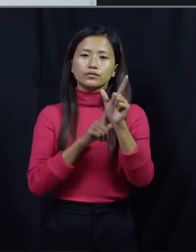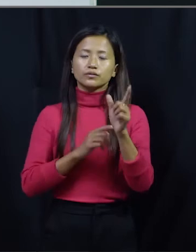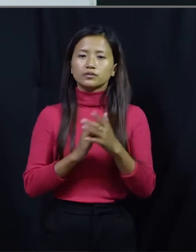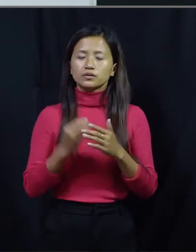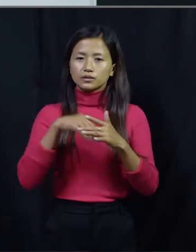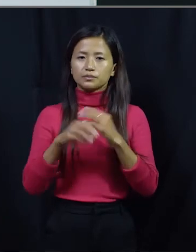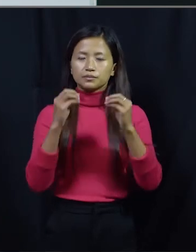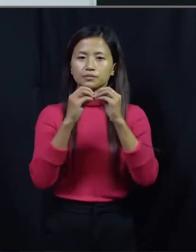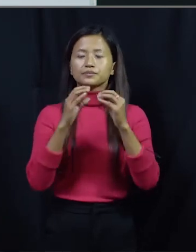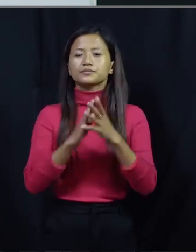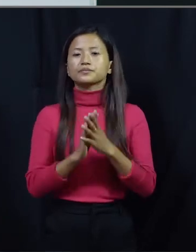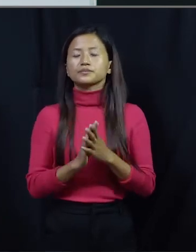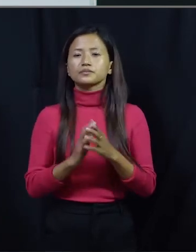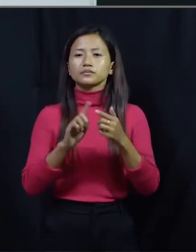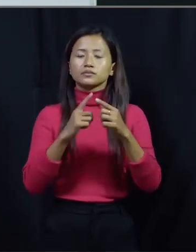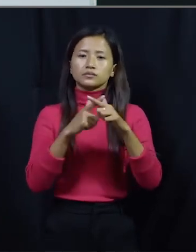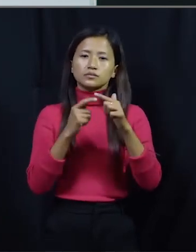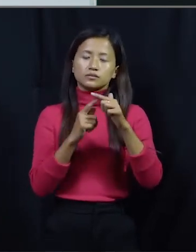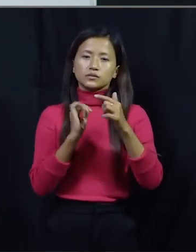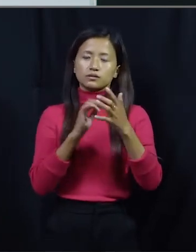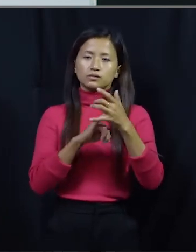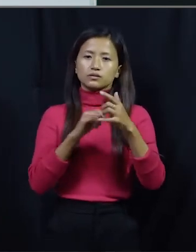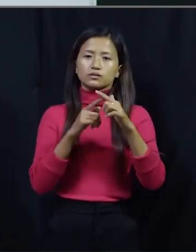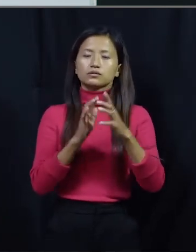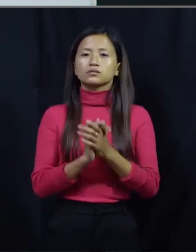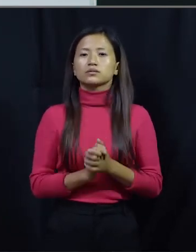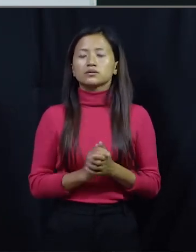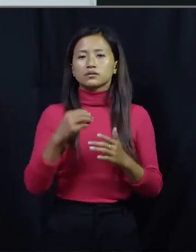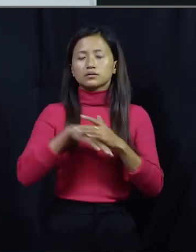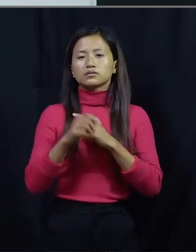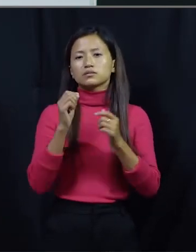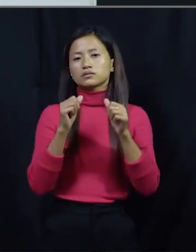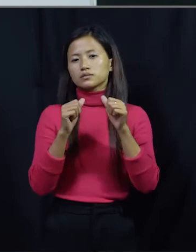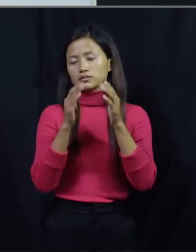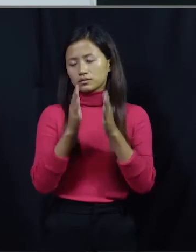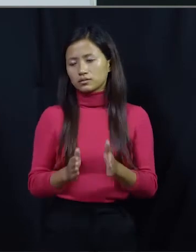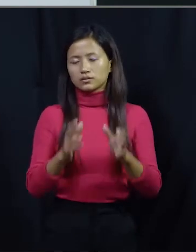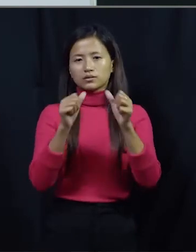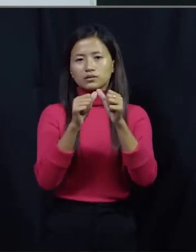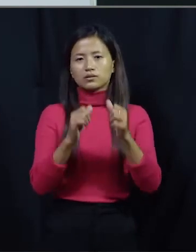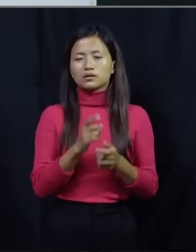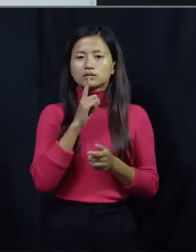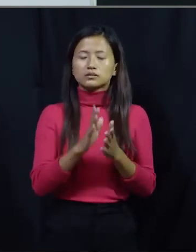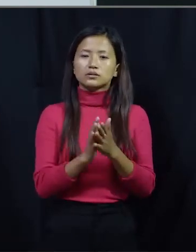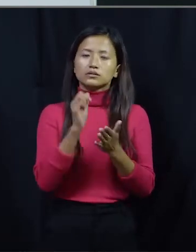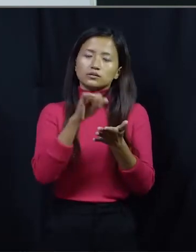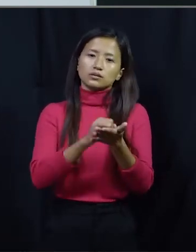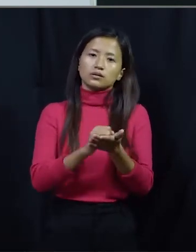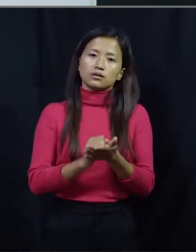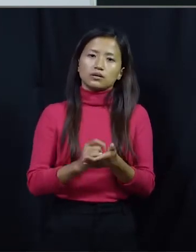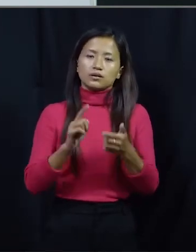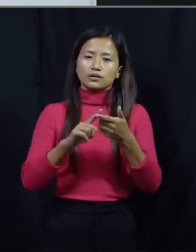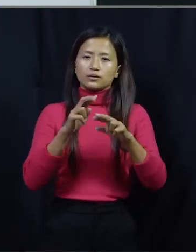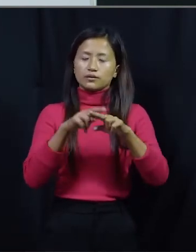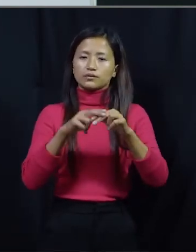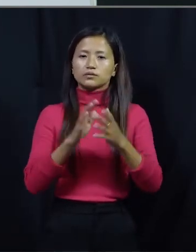in B, there exists an x in set A such that fx equal